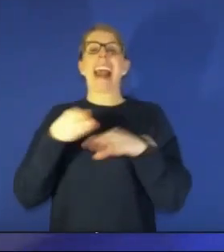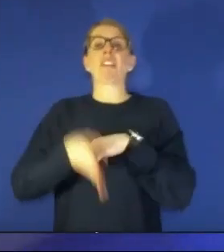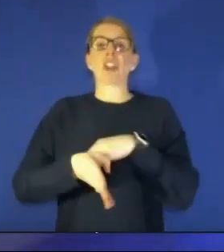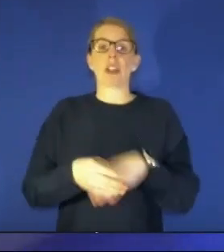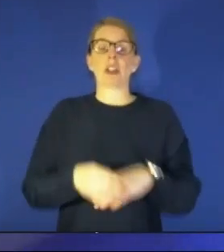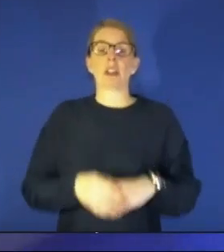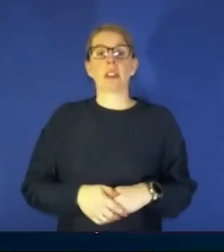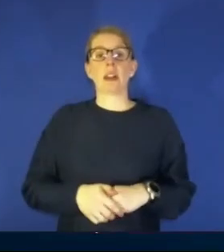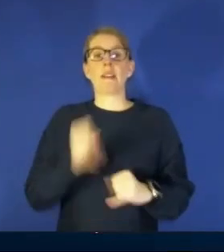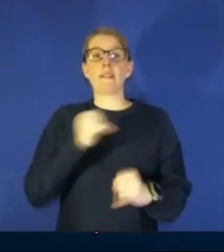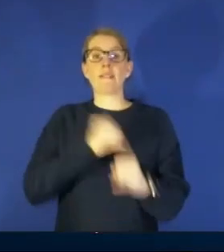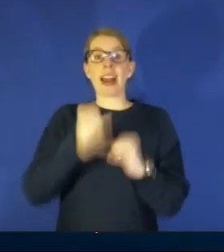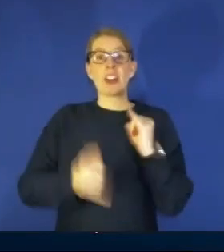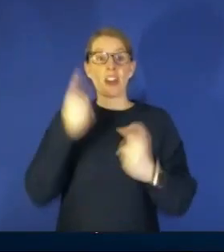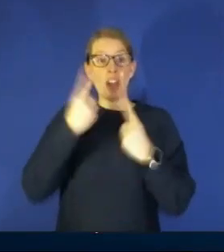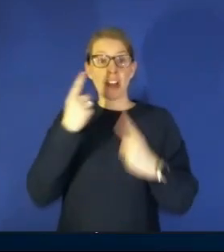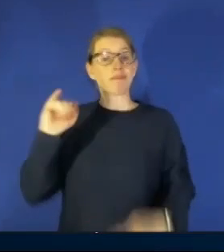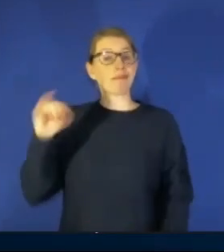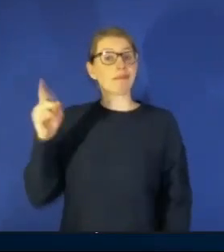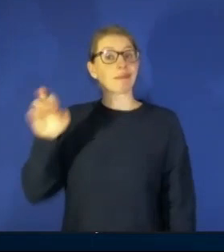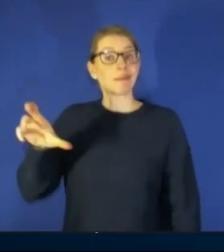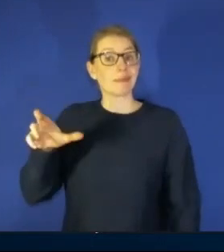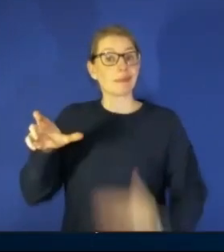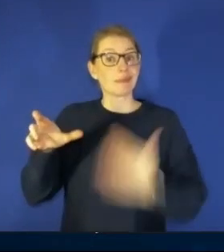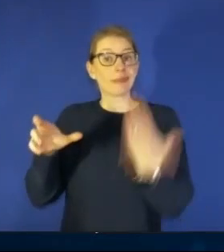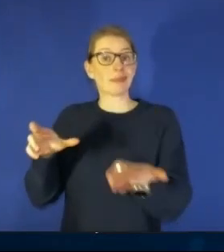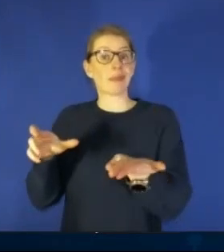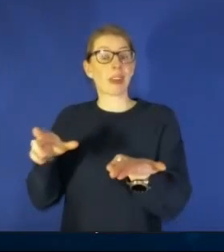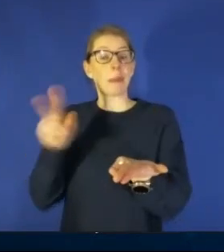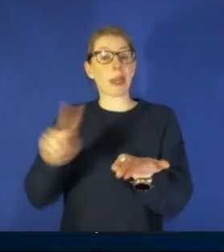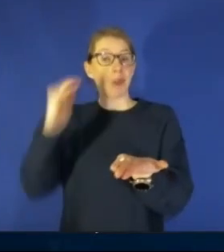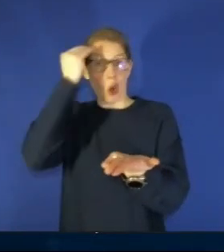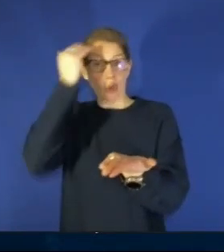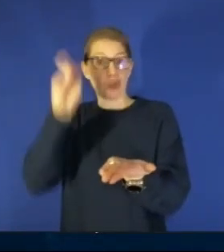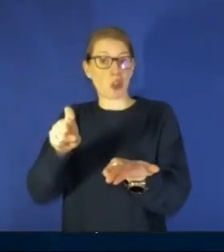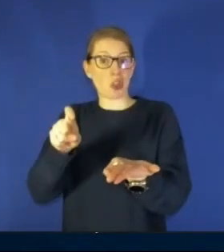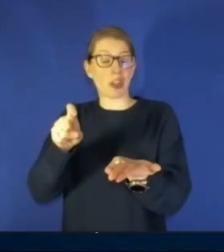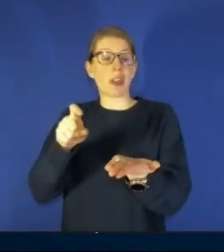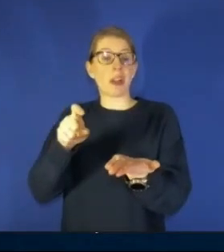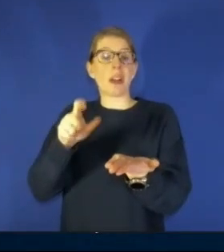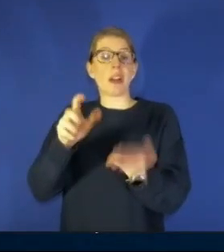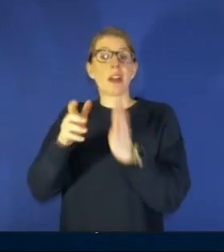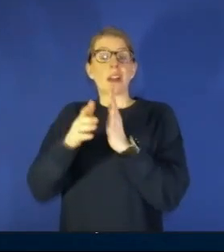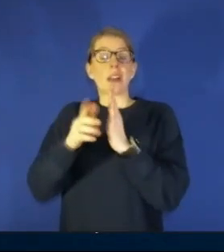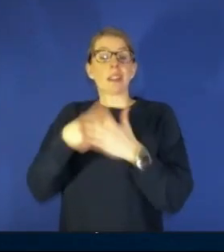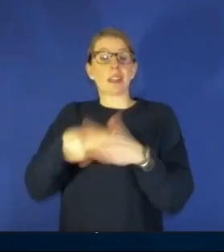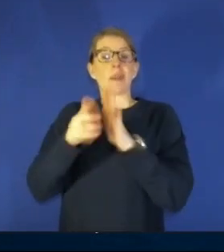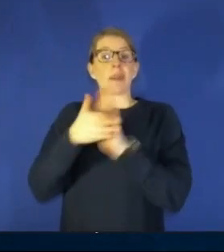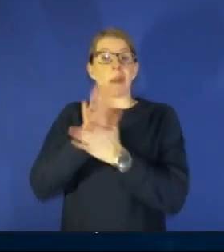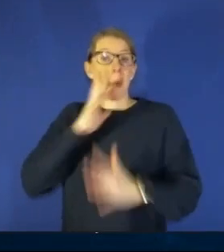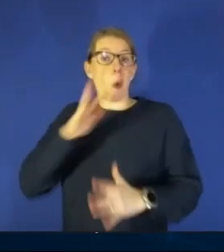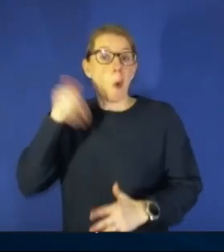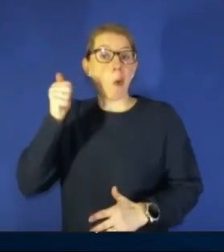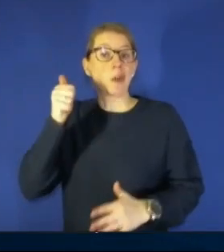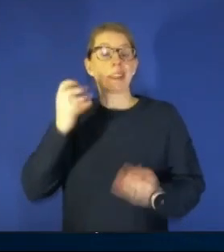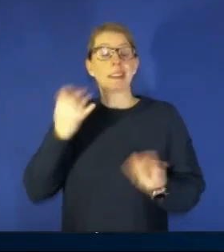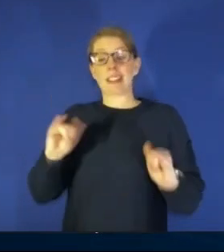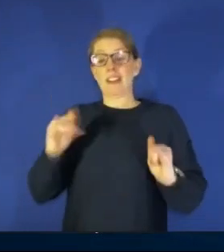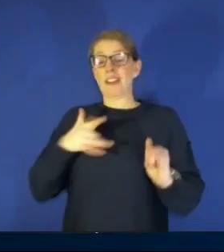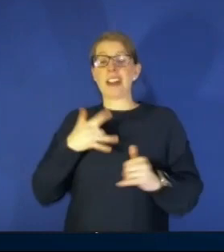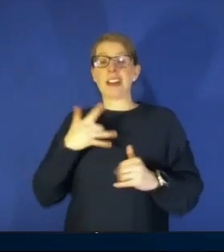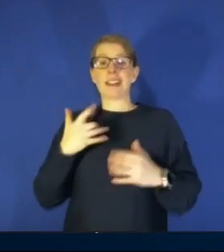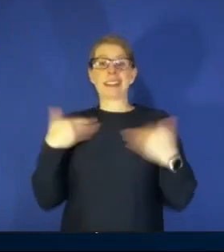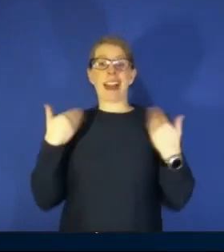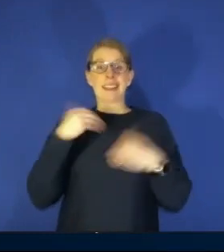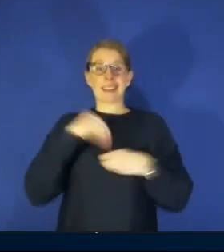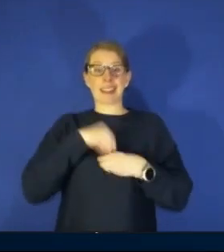thoughts. Dr. Kalender-Rich, let's start with you. What should people know as we start aging, but, we still feel young inside, but our bodies say